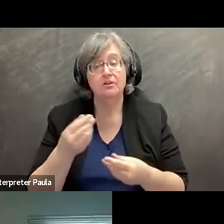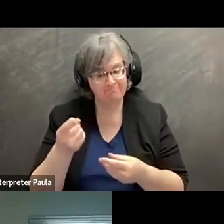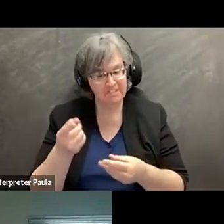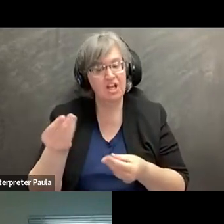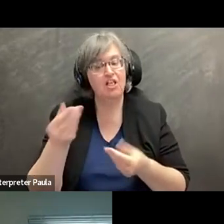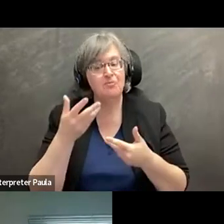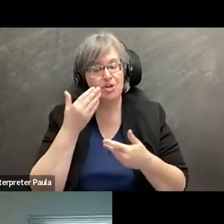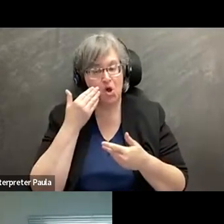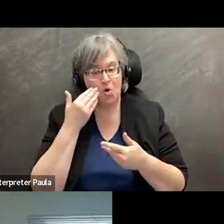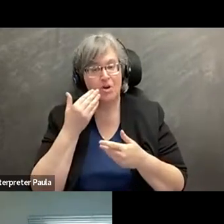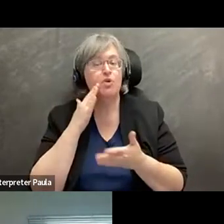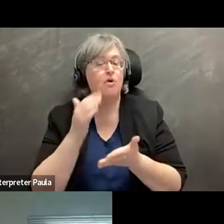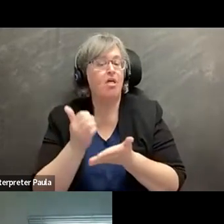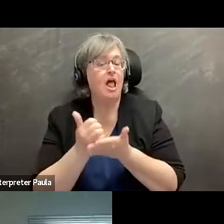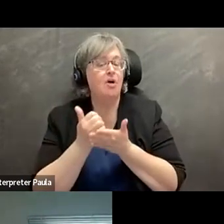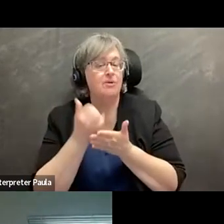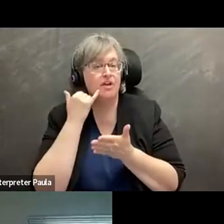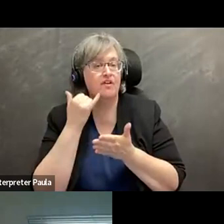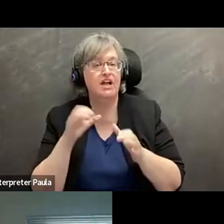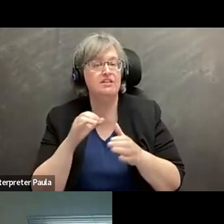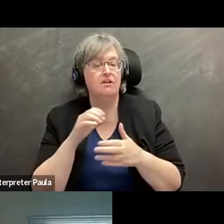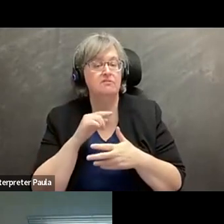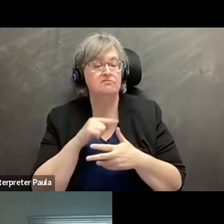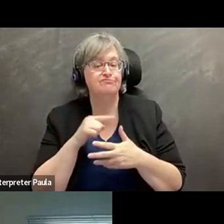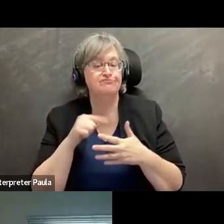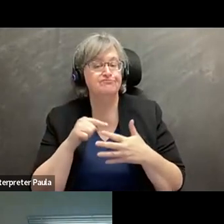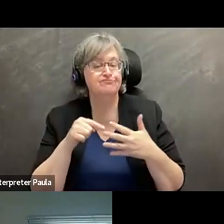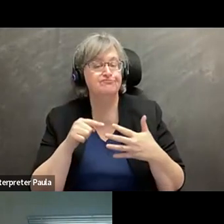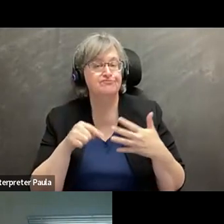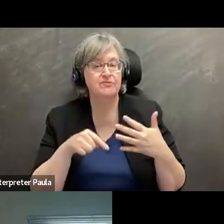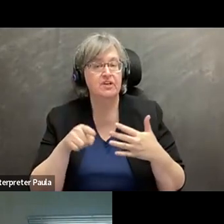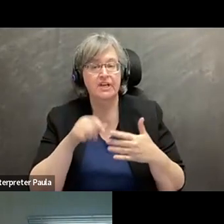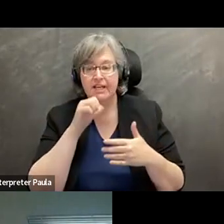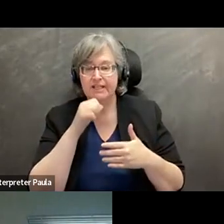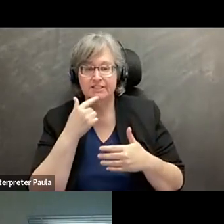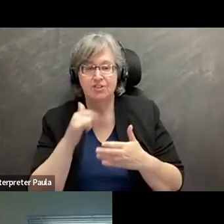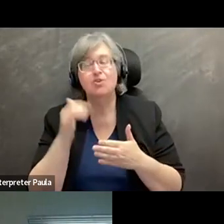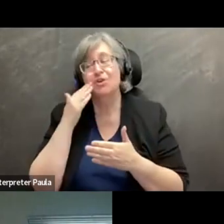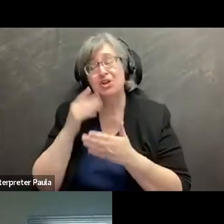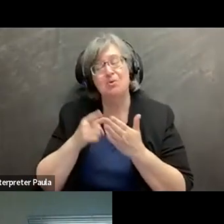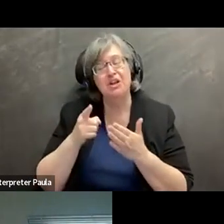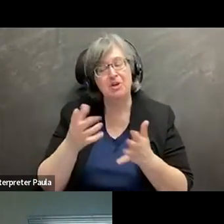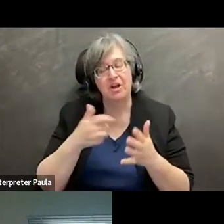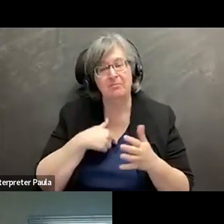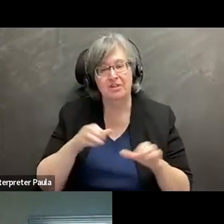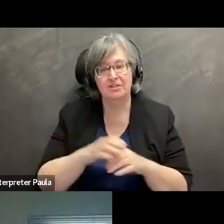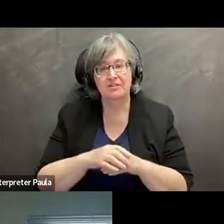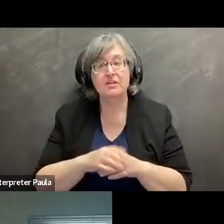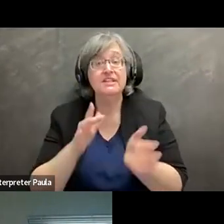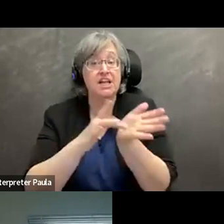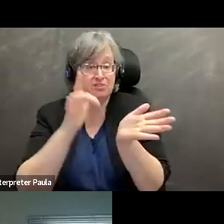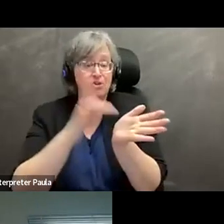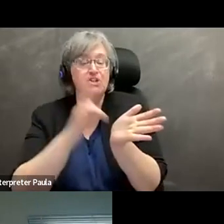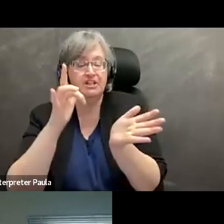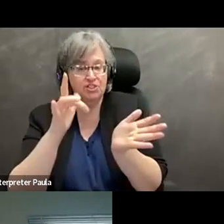interested in me and would help me if I did X, Y, Z. Like he didn't spell it out, but we know what it was. It's exploitation.